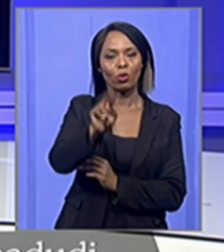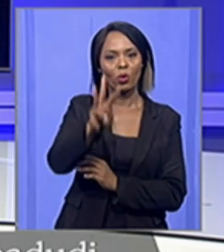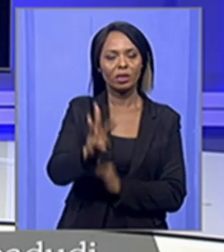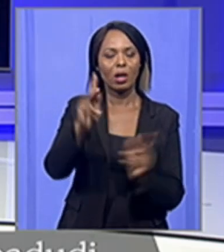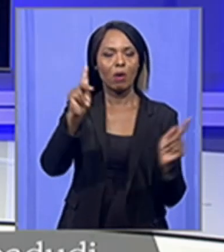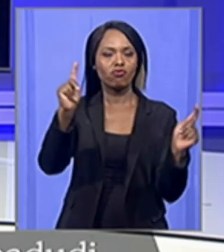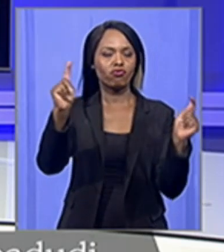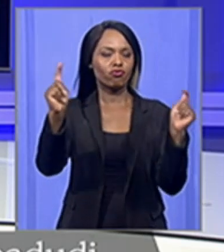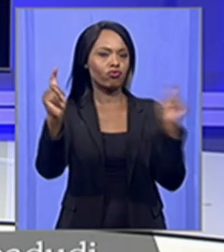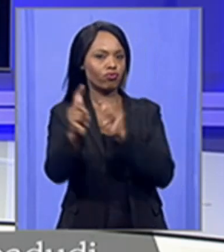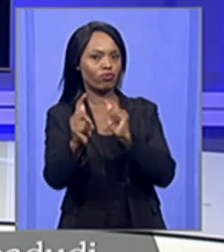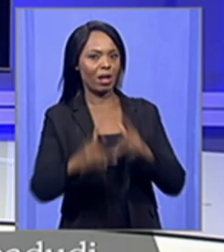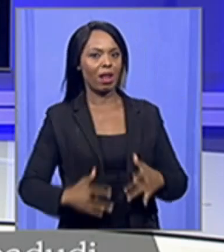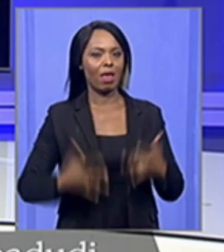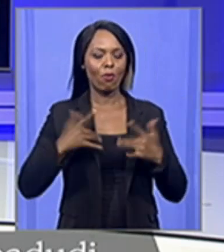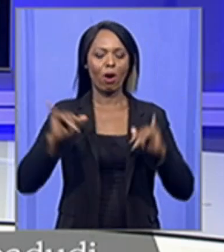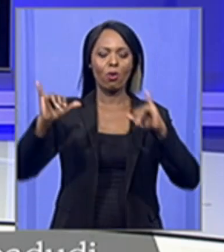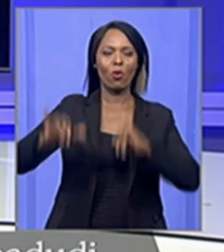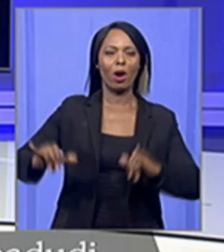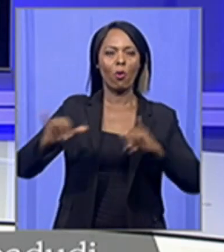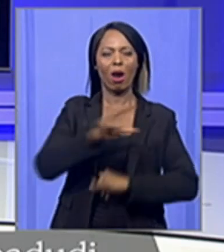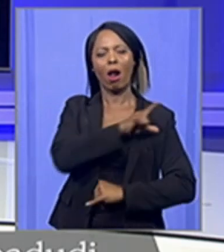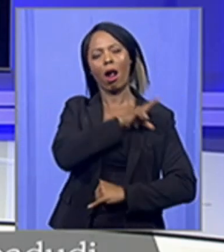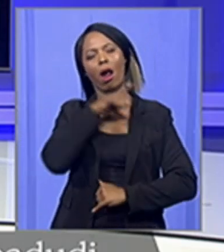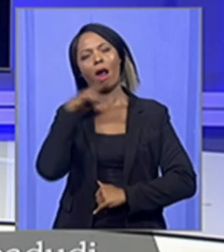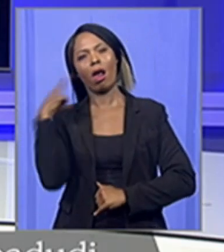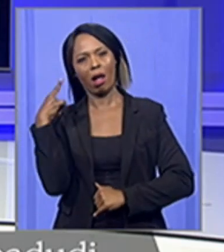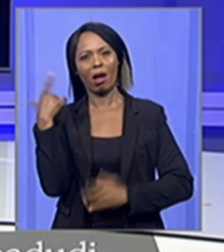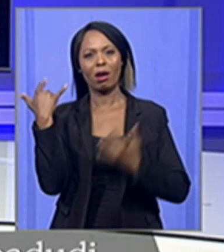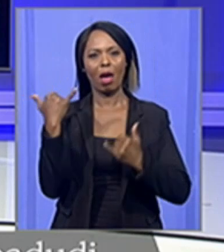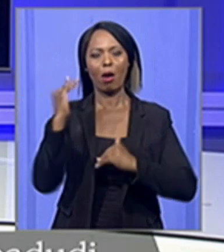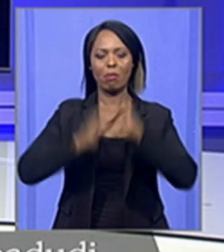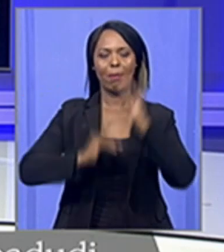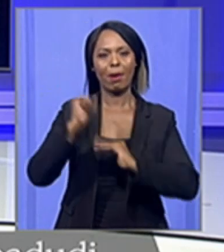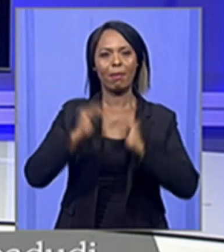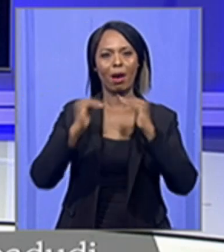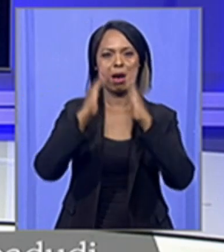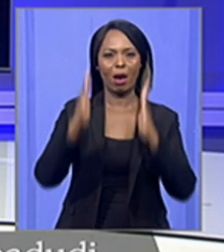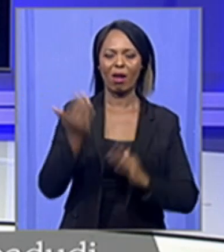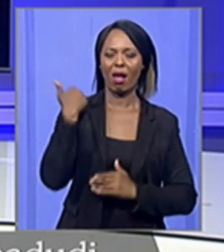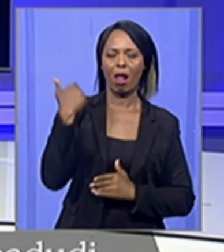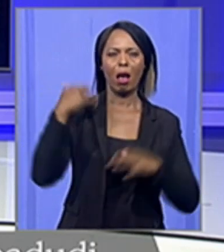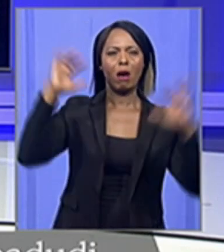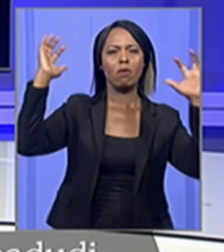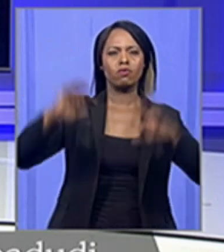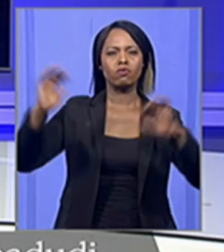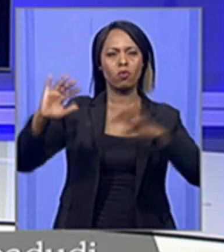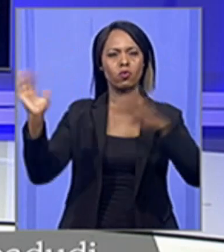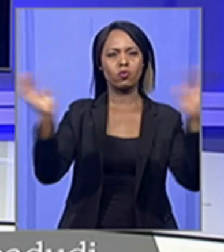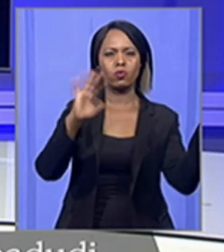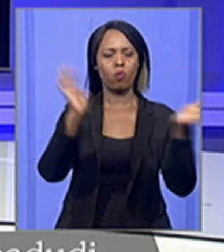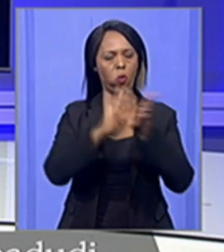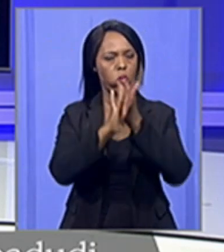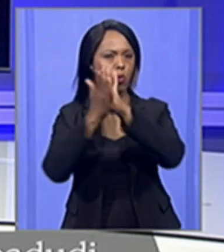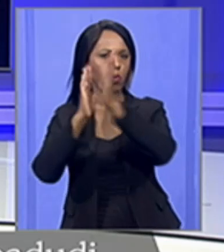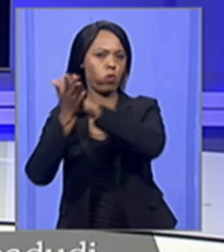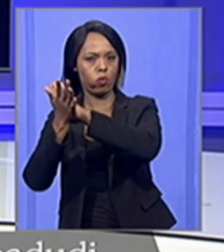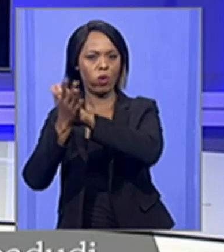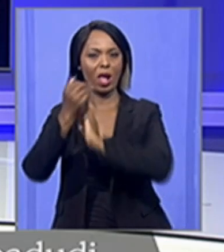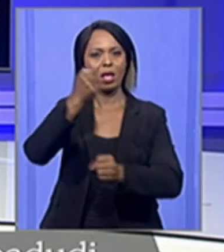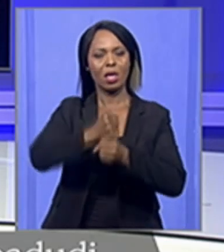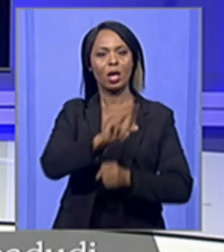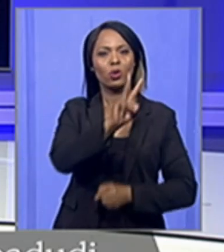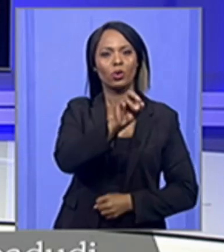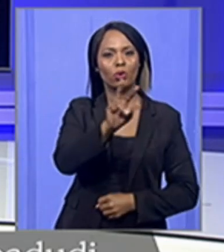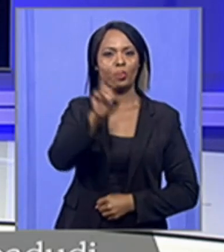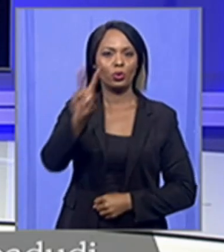ba emetše projeke ya go aga dintlo gore e fele. Dintlo tša badudi bao di gogotšwe ke mafula go latela dipula tša matlakadibe tšeo di gogotšego